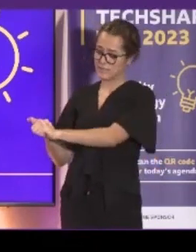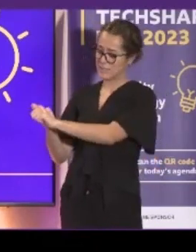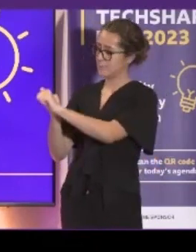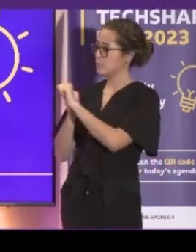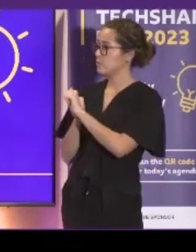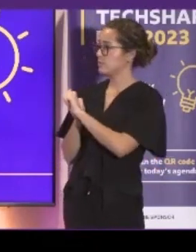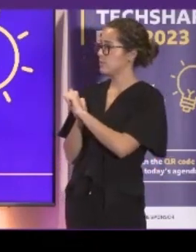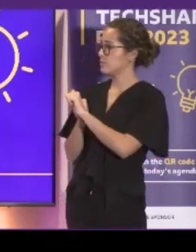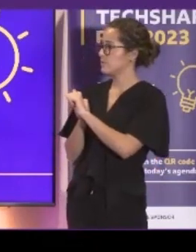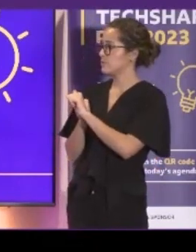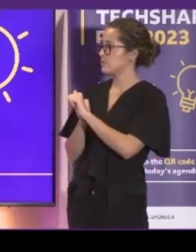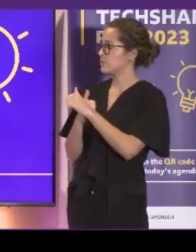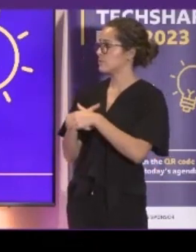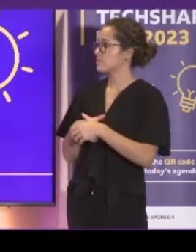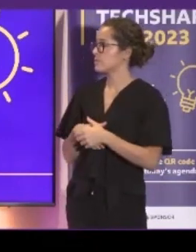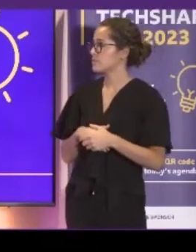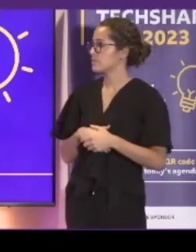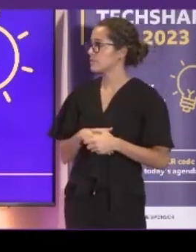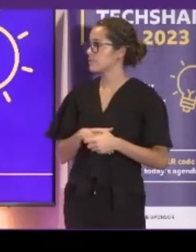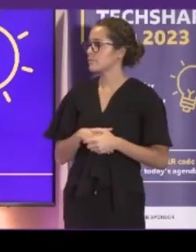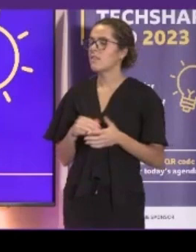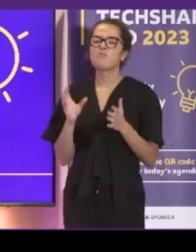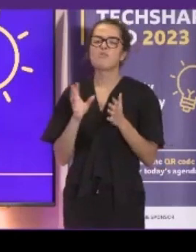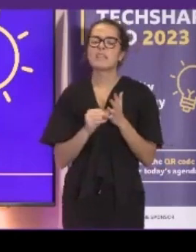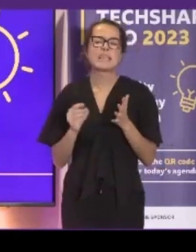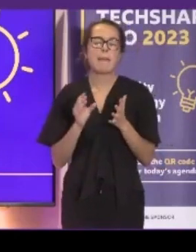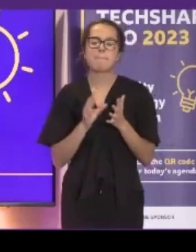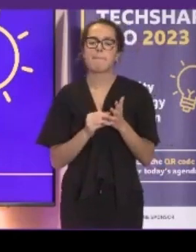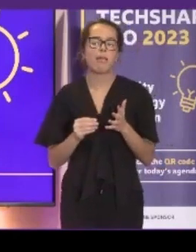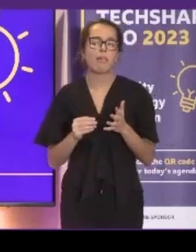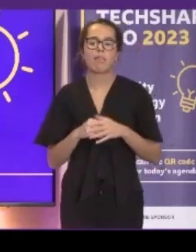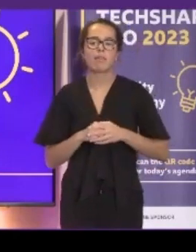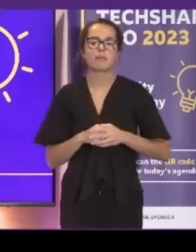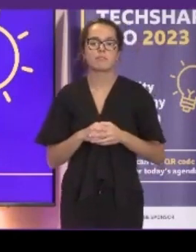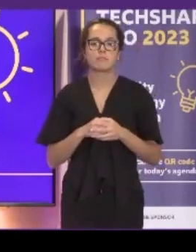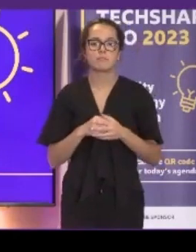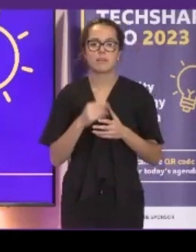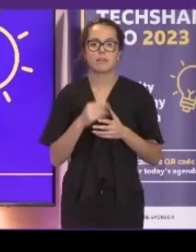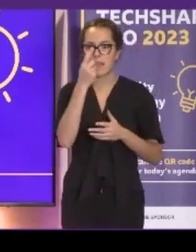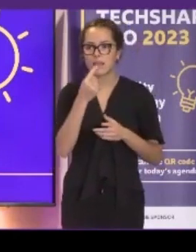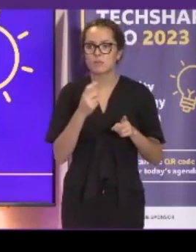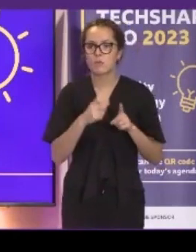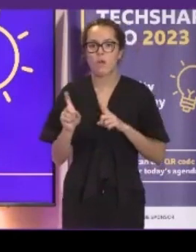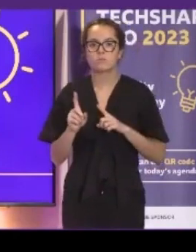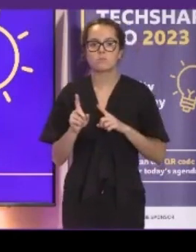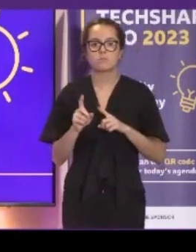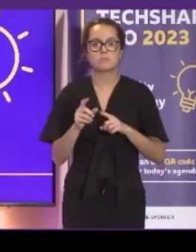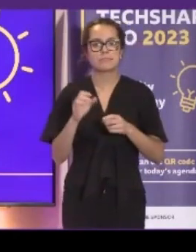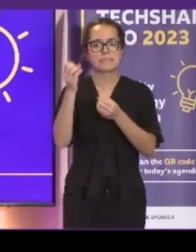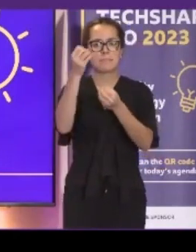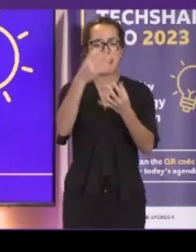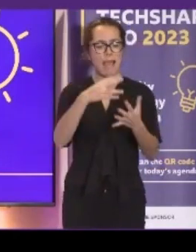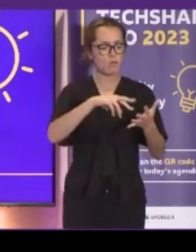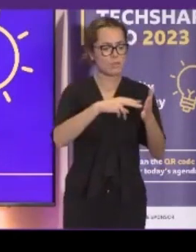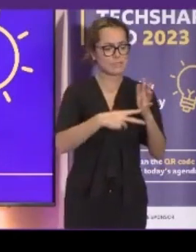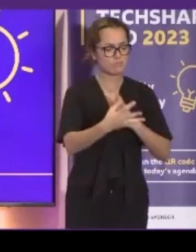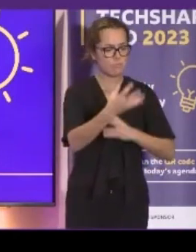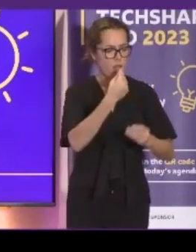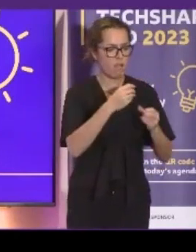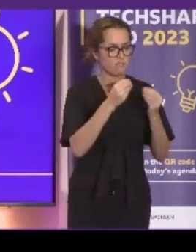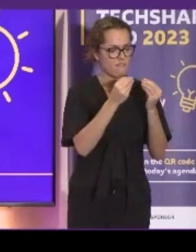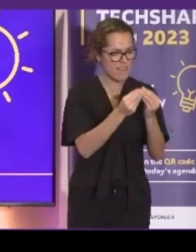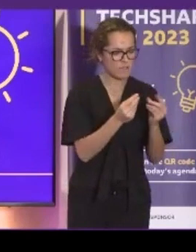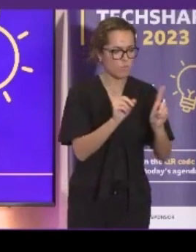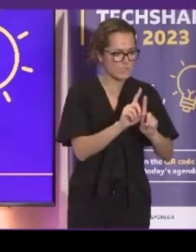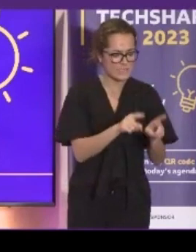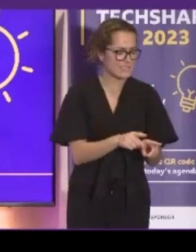on that. The areas that we can do is learn more about the supplier, their organisation, their